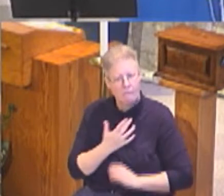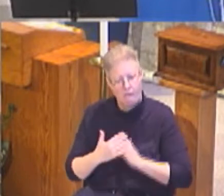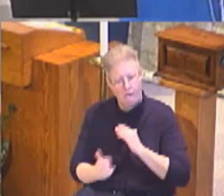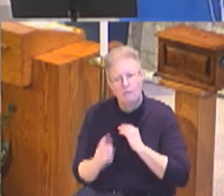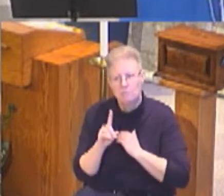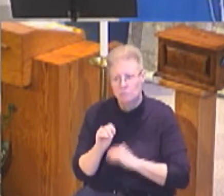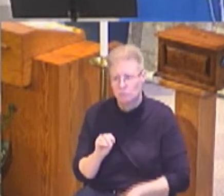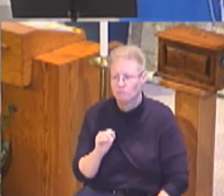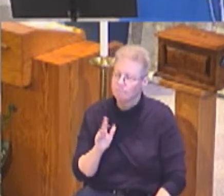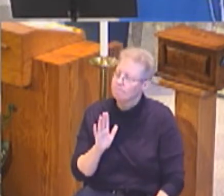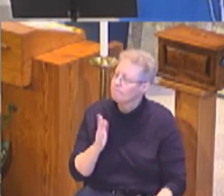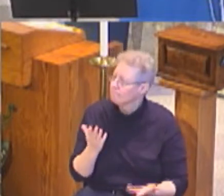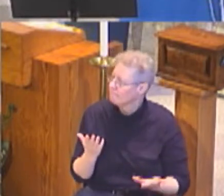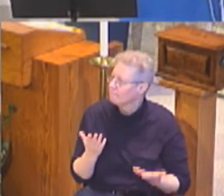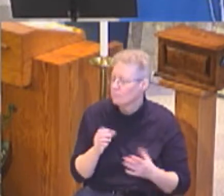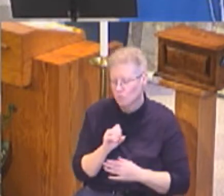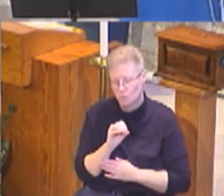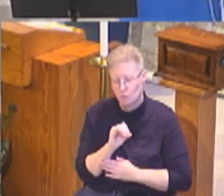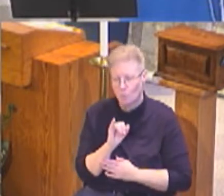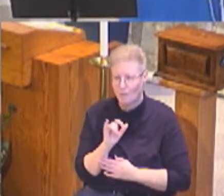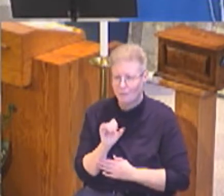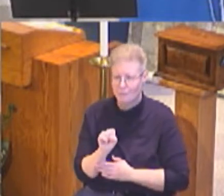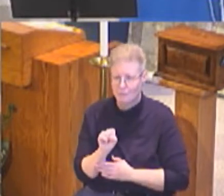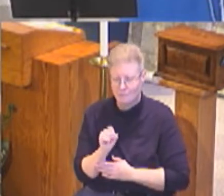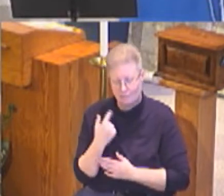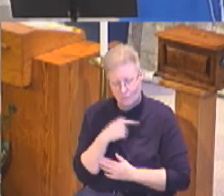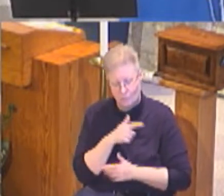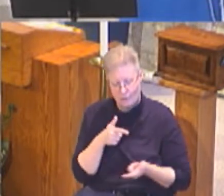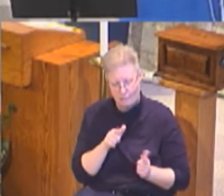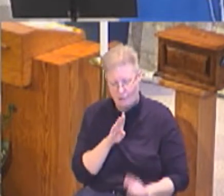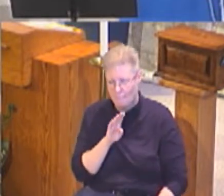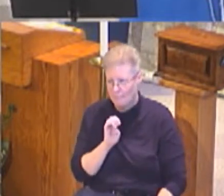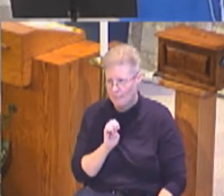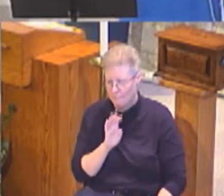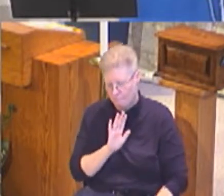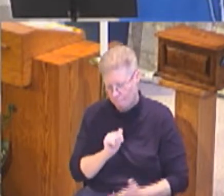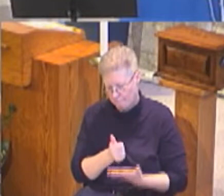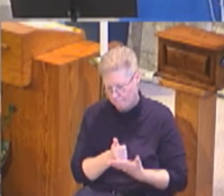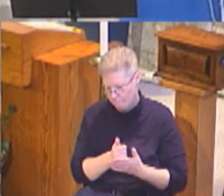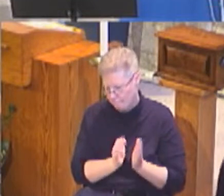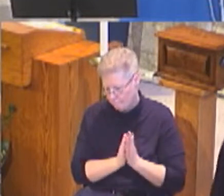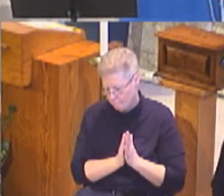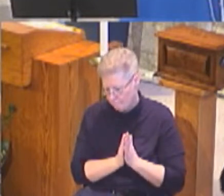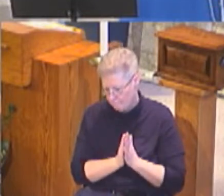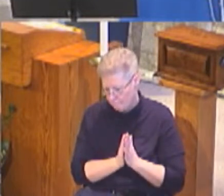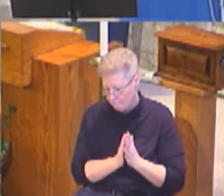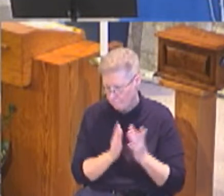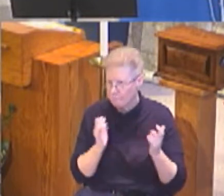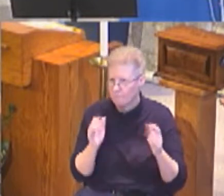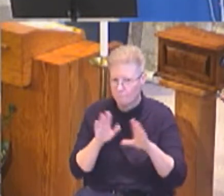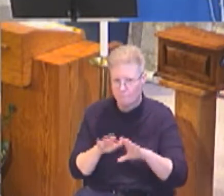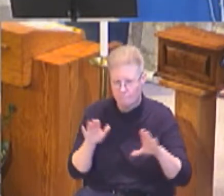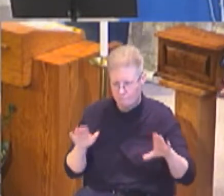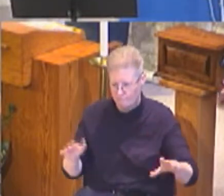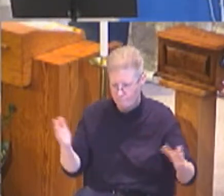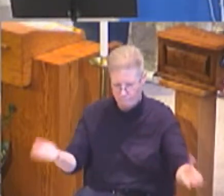is. And so we let it be. Amen. So let's bring the children in.